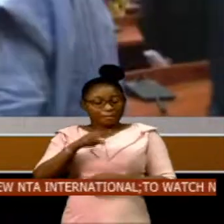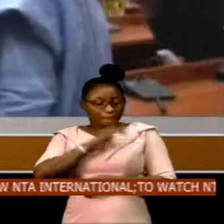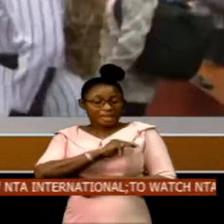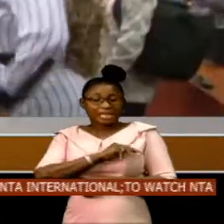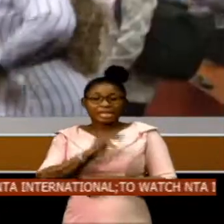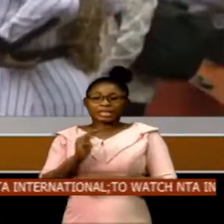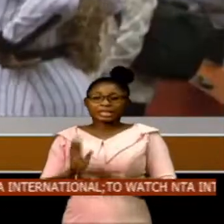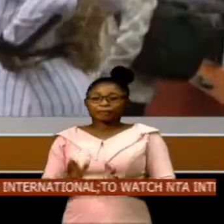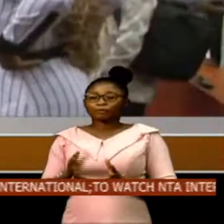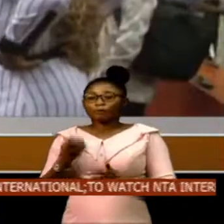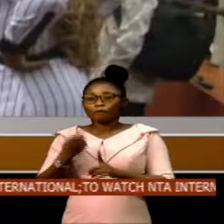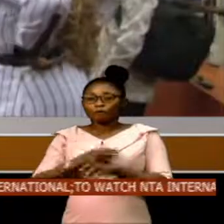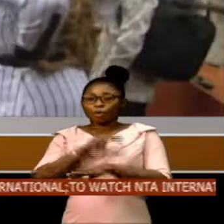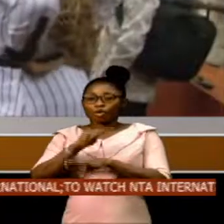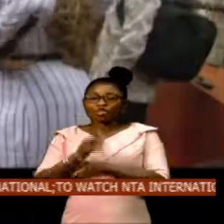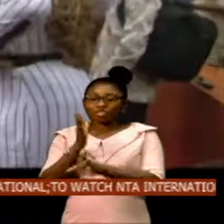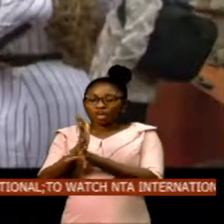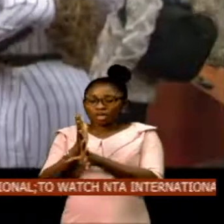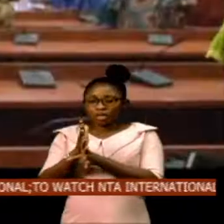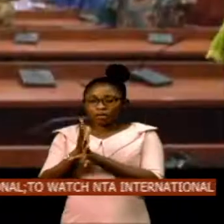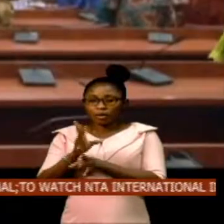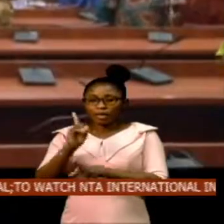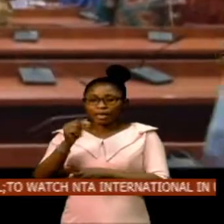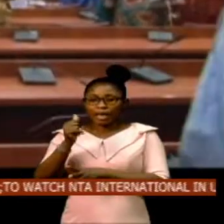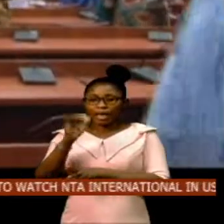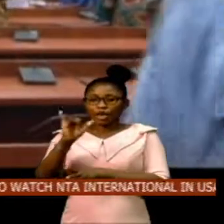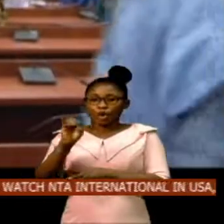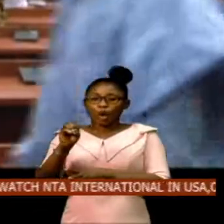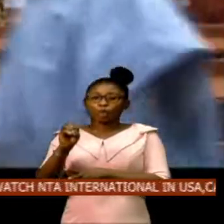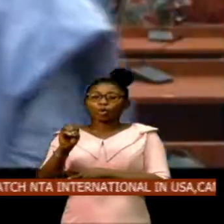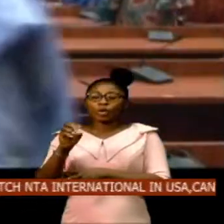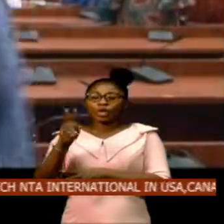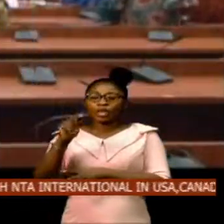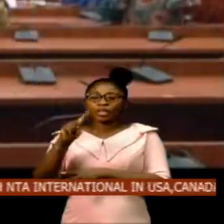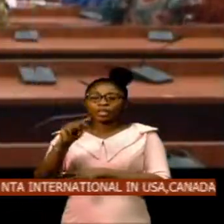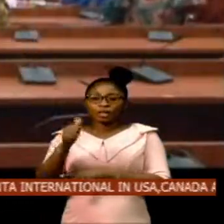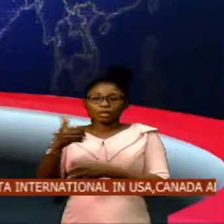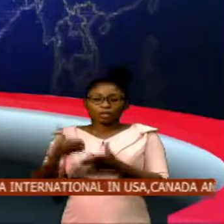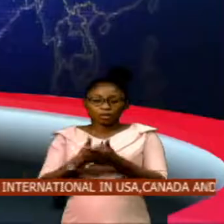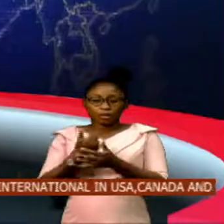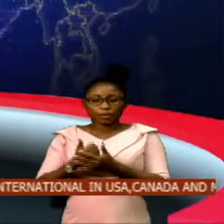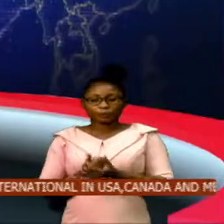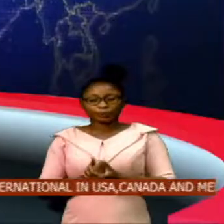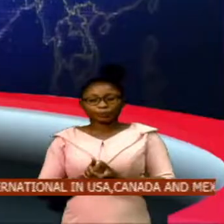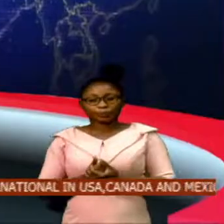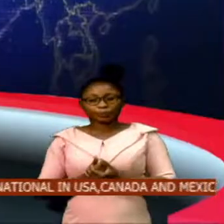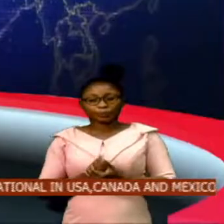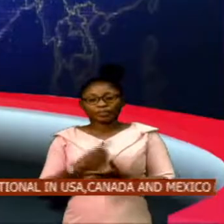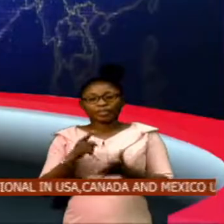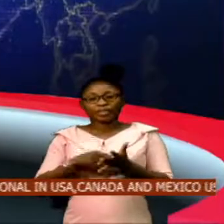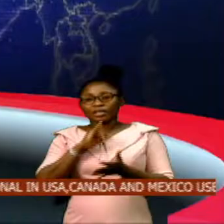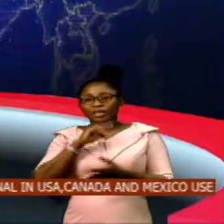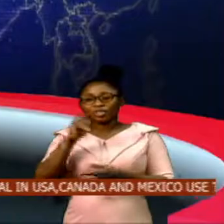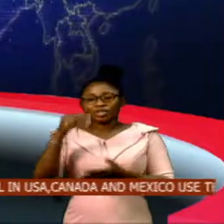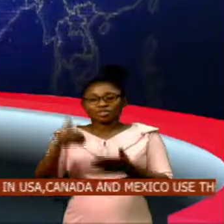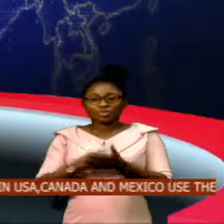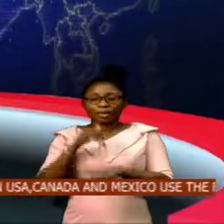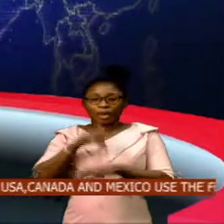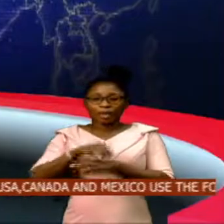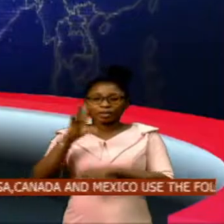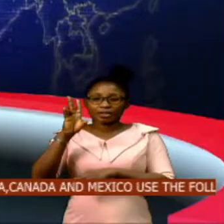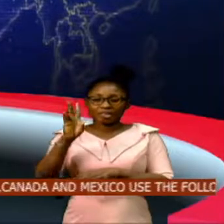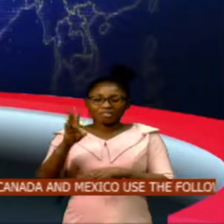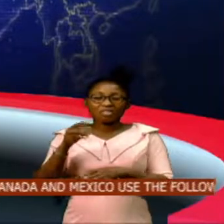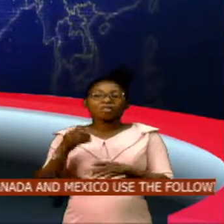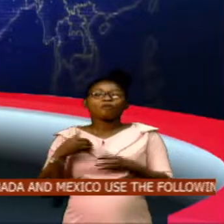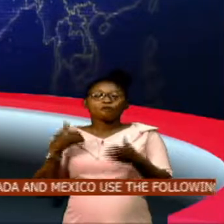minister. From the National Assembly, Dayo Ogunshola, NTA News. This is News at 7,